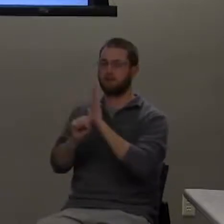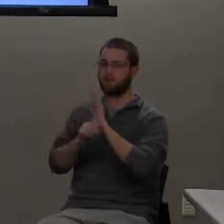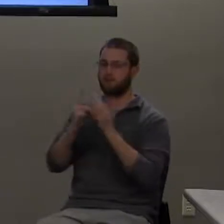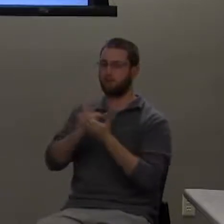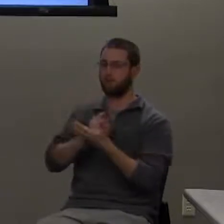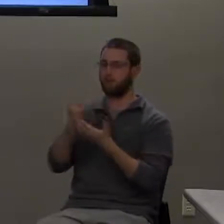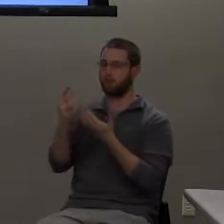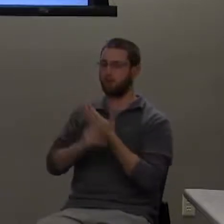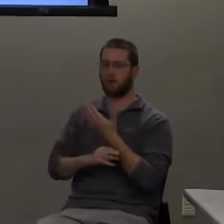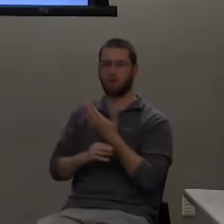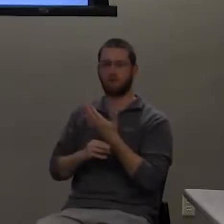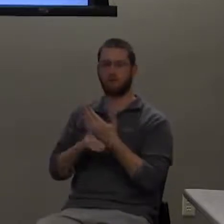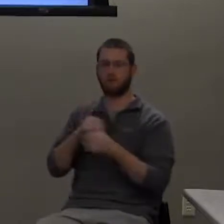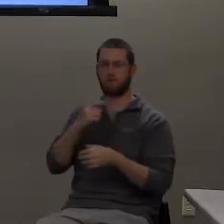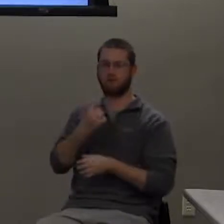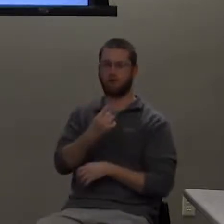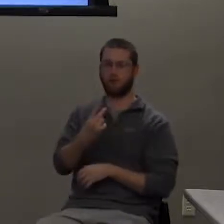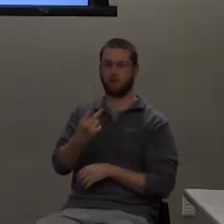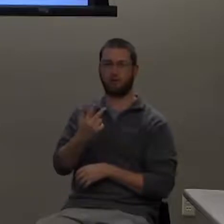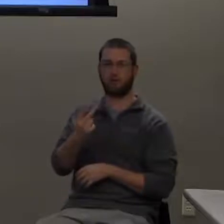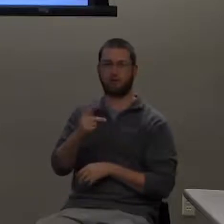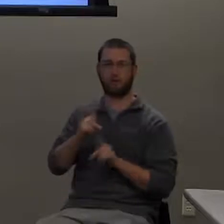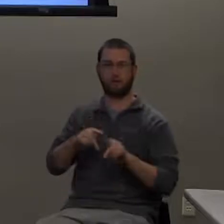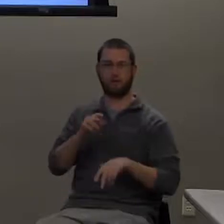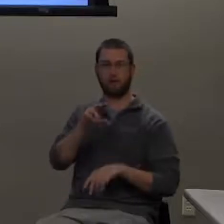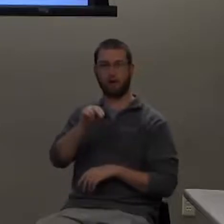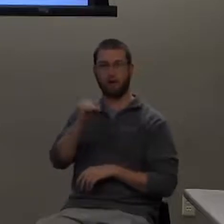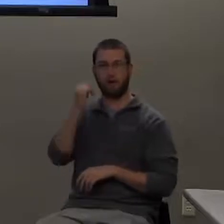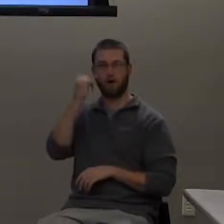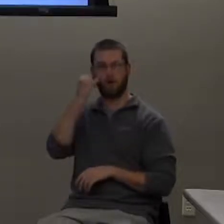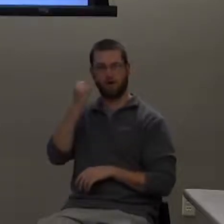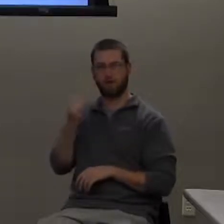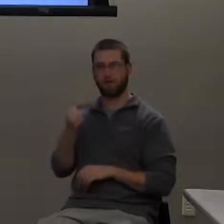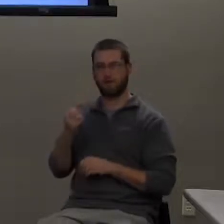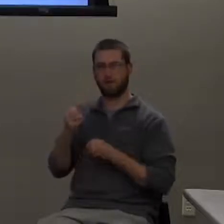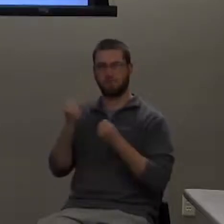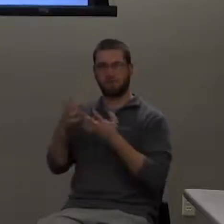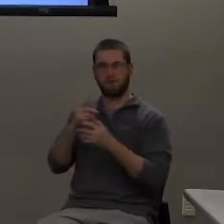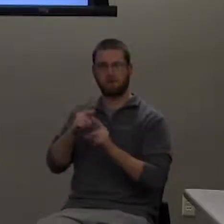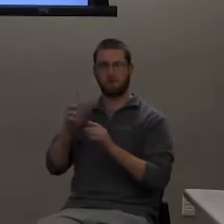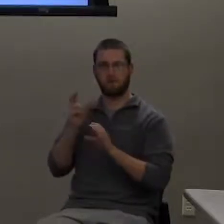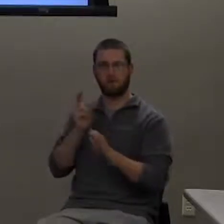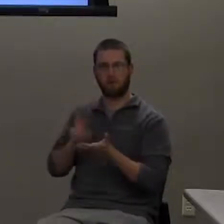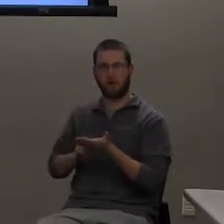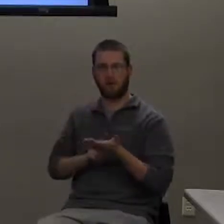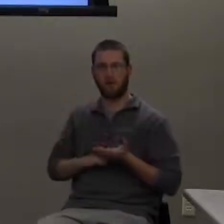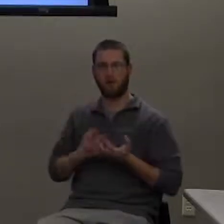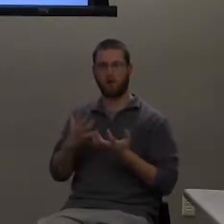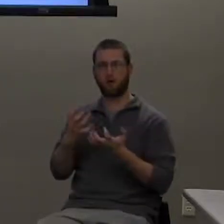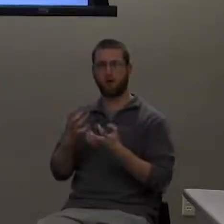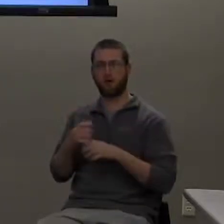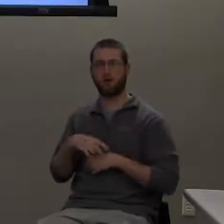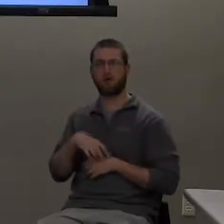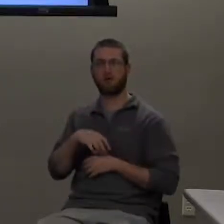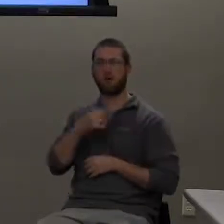lot of them have trigger points. They're not going to do it for one or two people. But if there's a trigger point, how do we then get so that it's not a